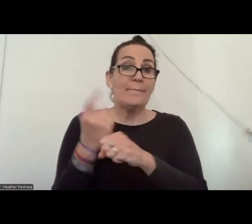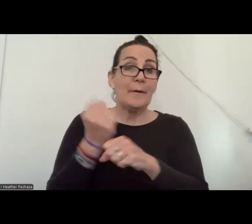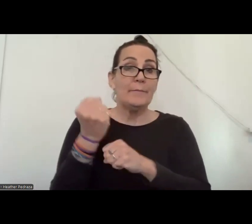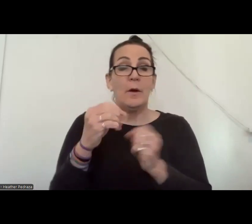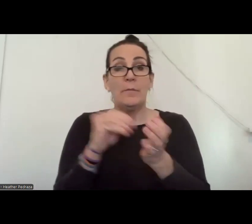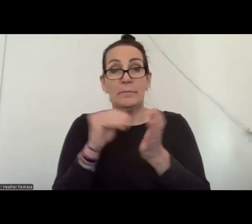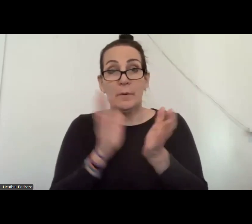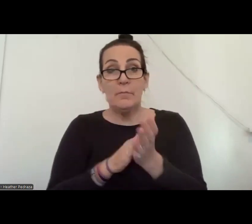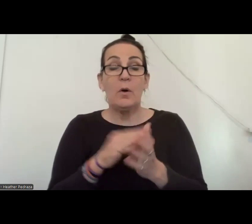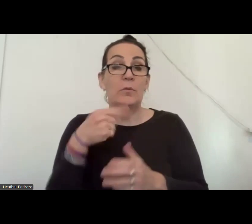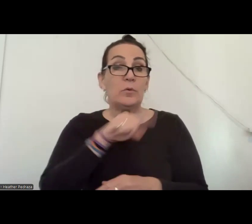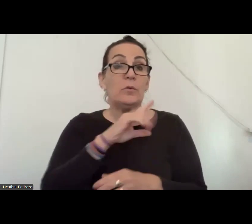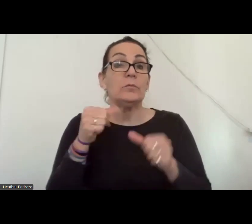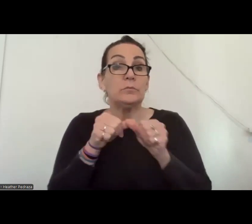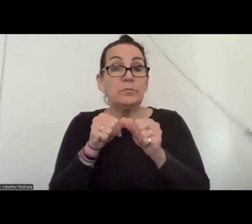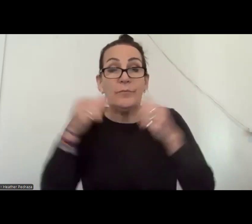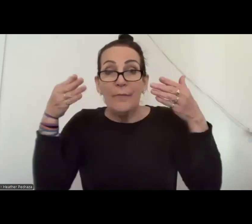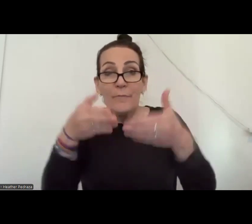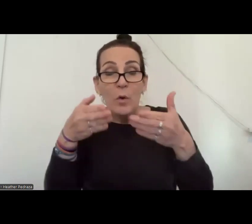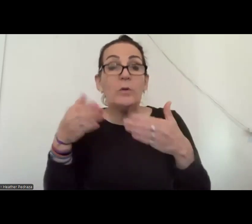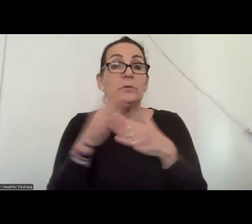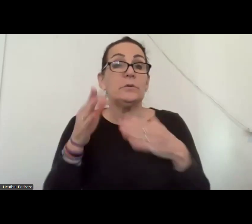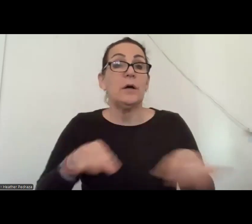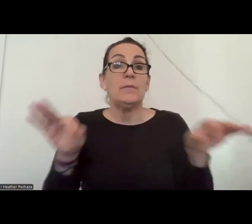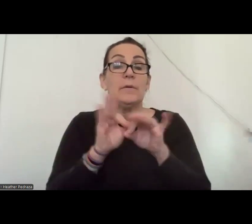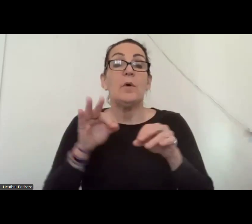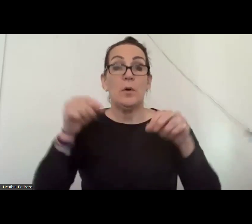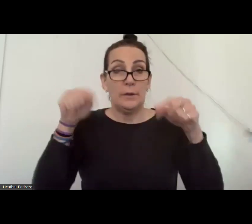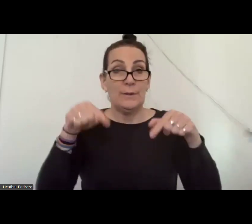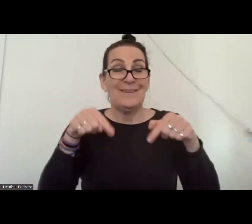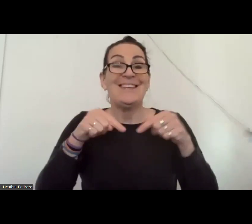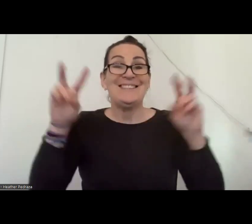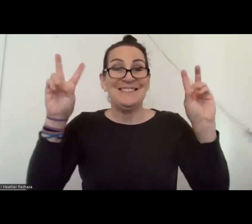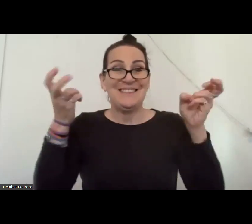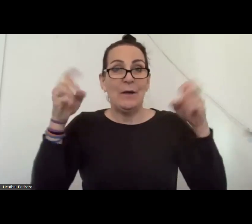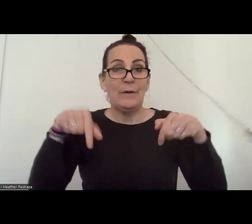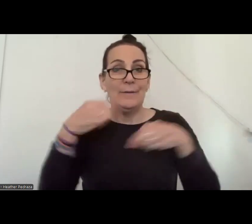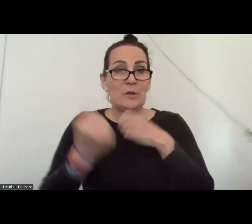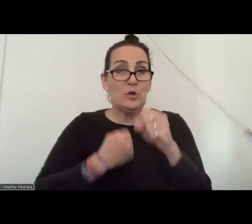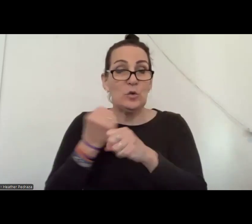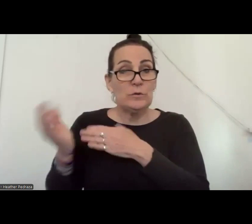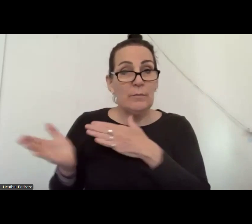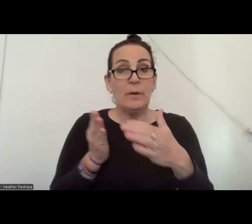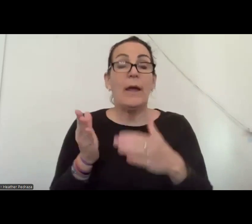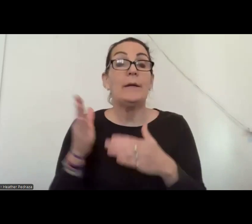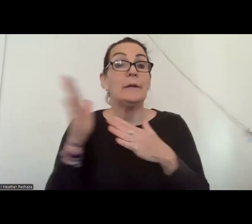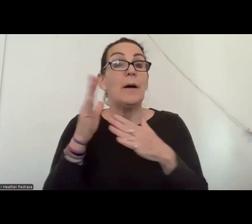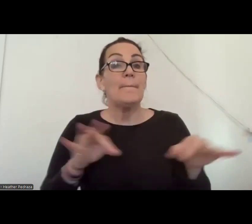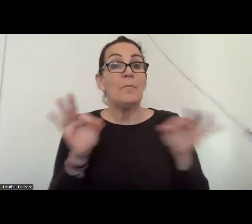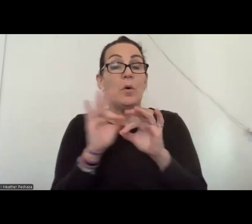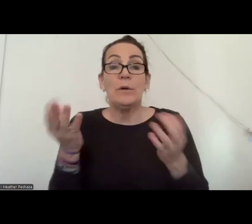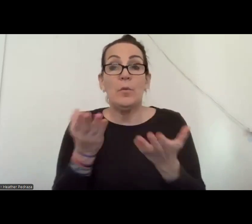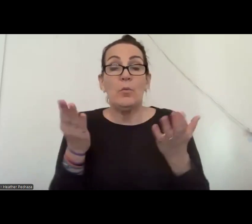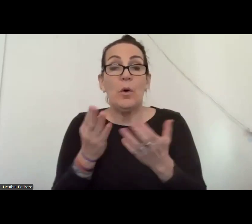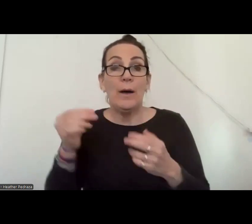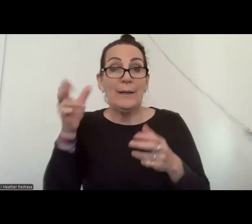focus on what matters most, which is the title of this year's plan. And what really matters most is hearing from